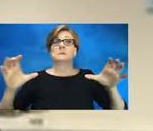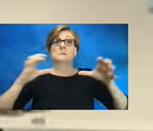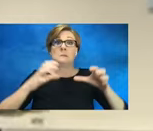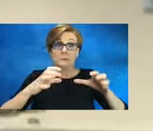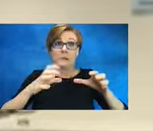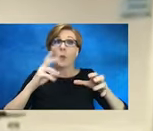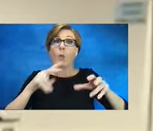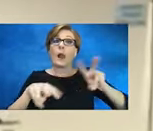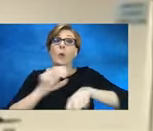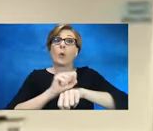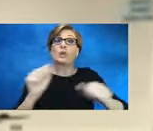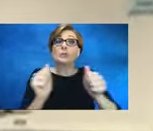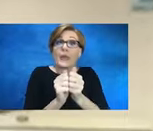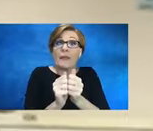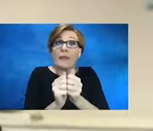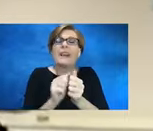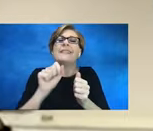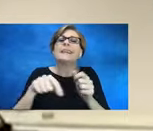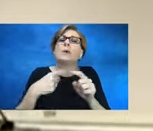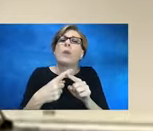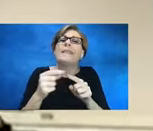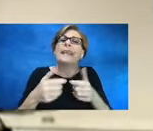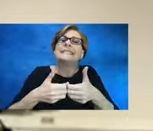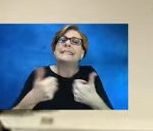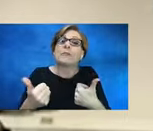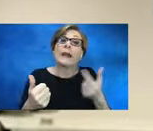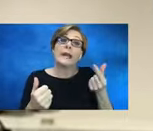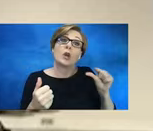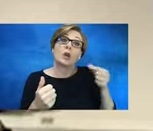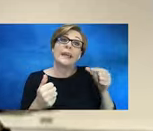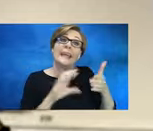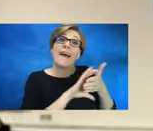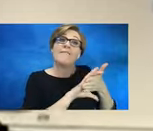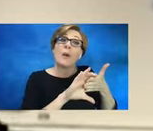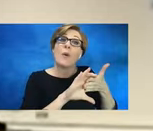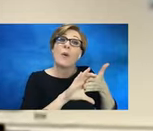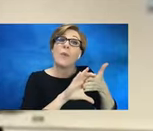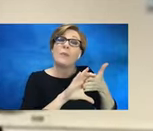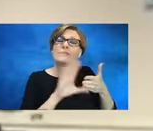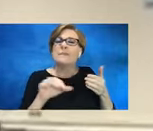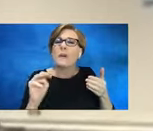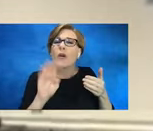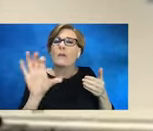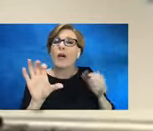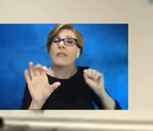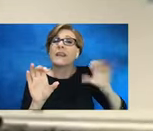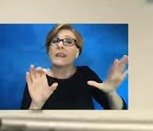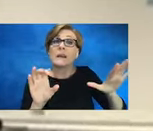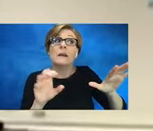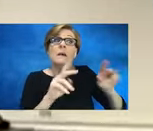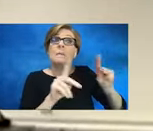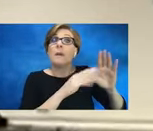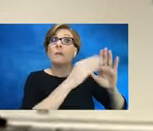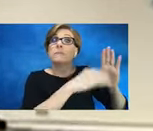This is what happens when they're separating the green affidavit envelope. So in Maricopa County, when we send out our ballots through the mail, voters return those